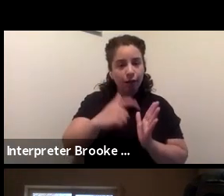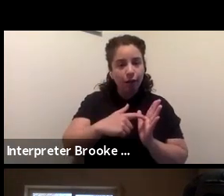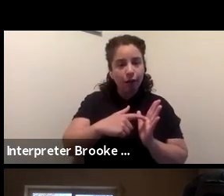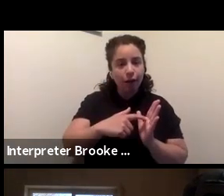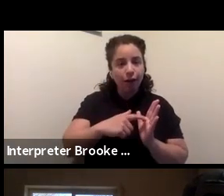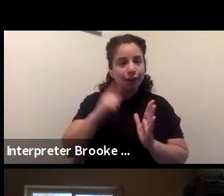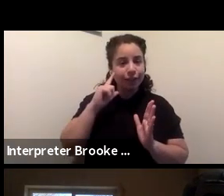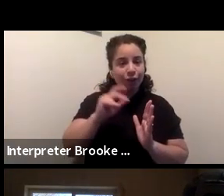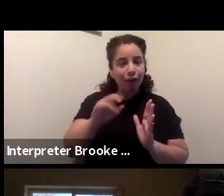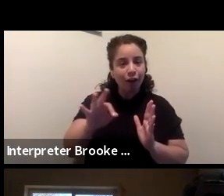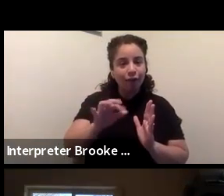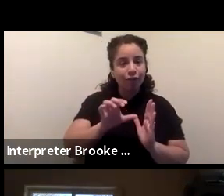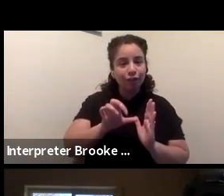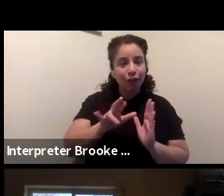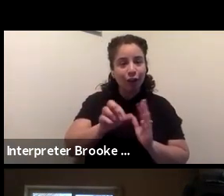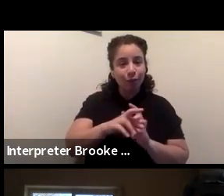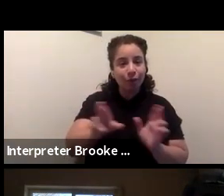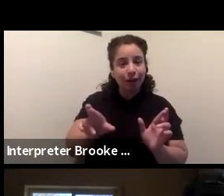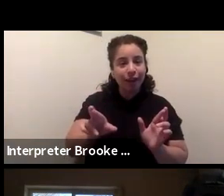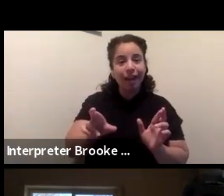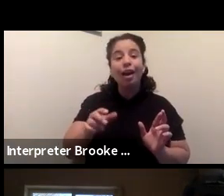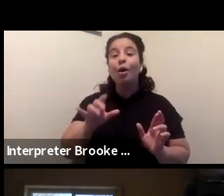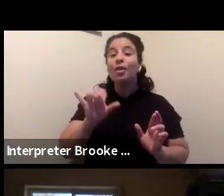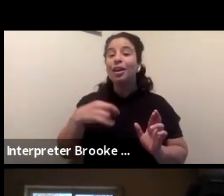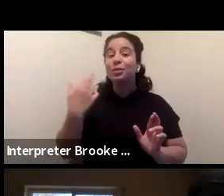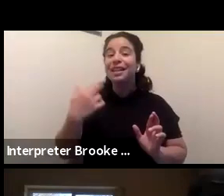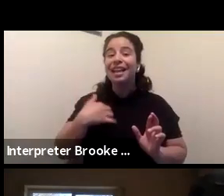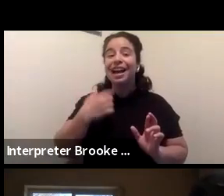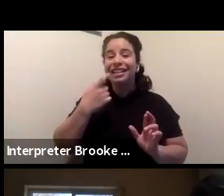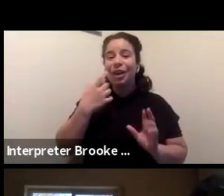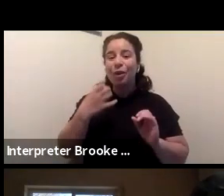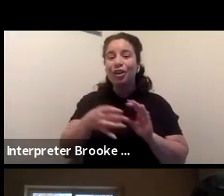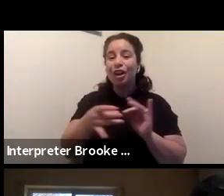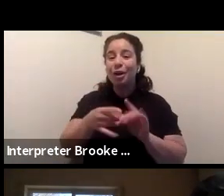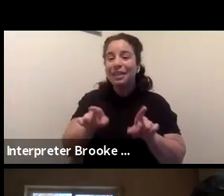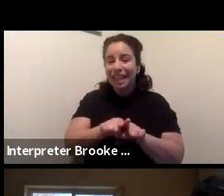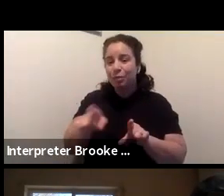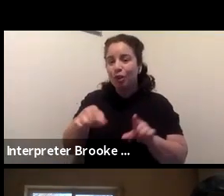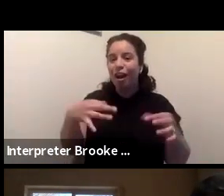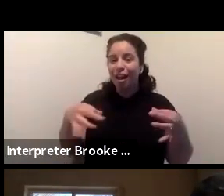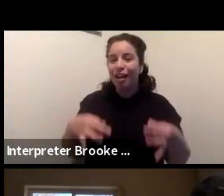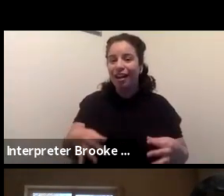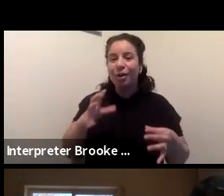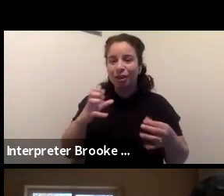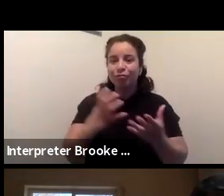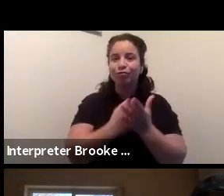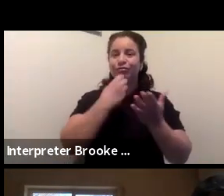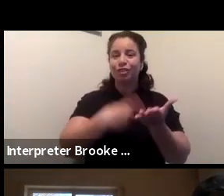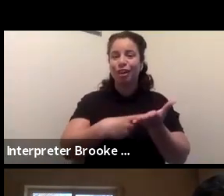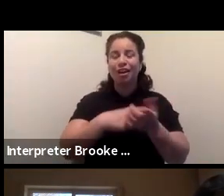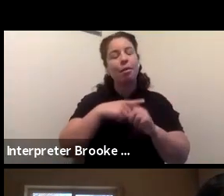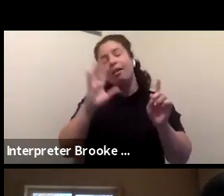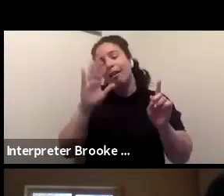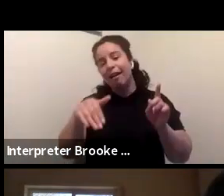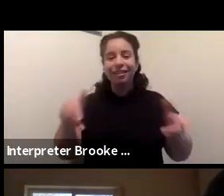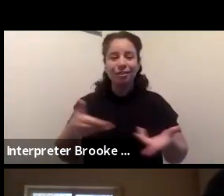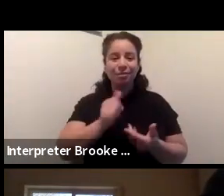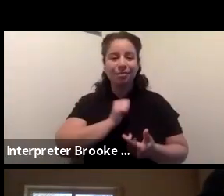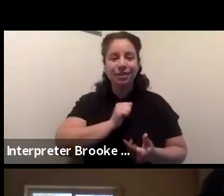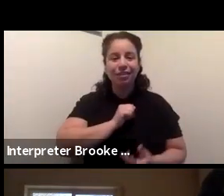was unmuting myself partially because I was going to use some of the labor you just did, which I love. But let me introduce myself. My name is